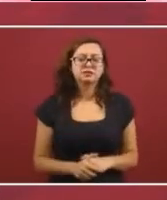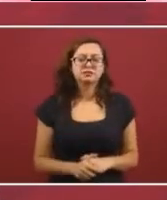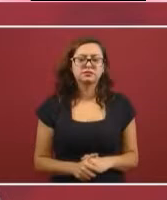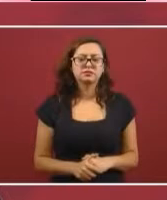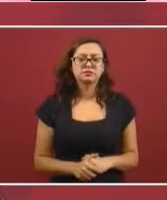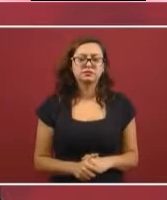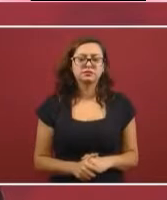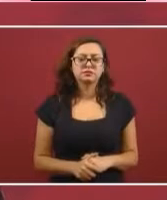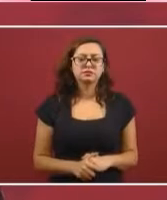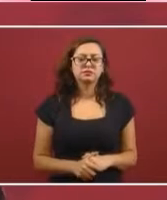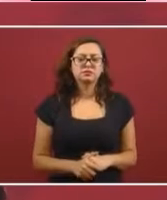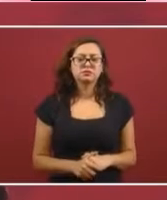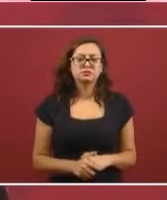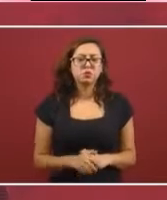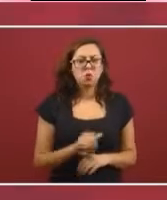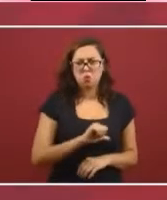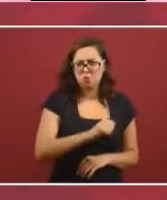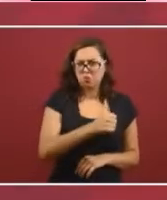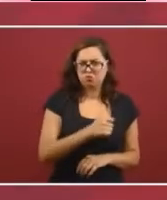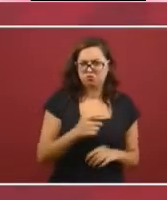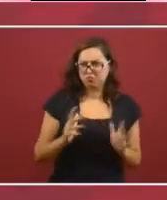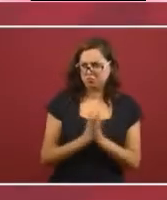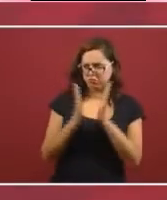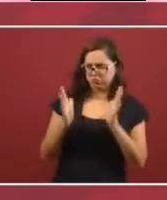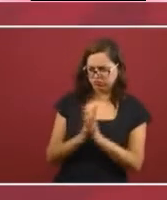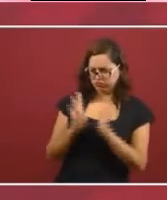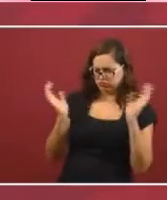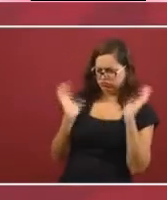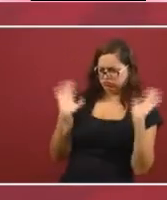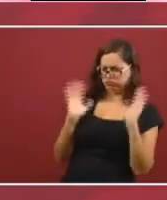Others did not participate.